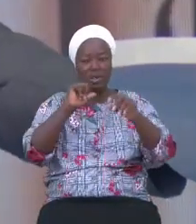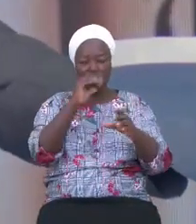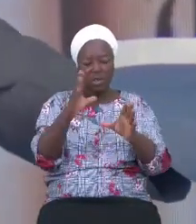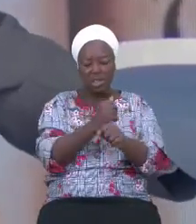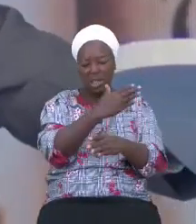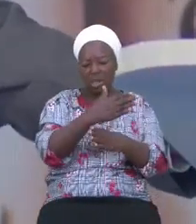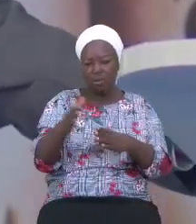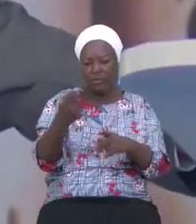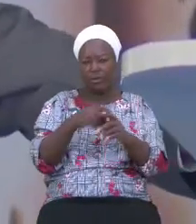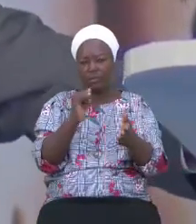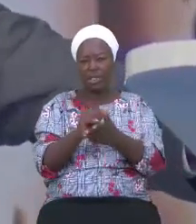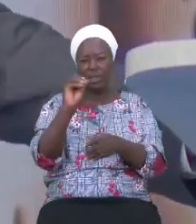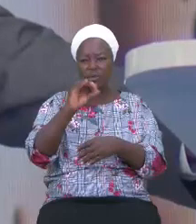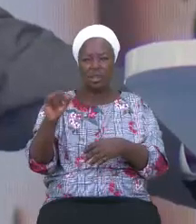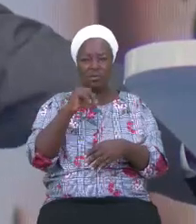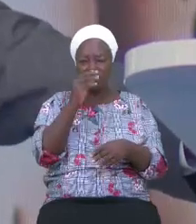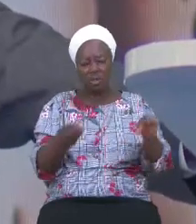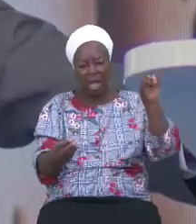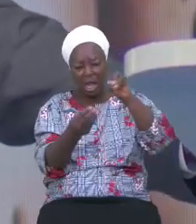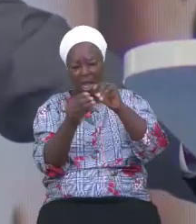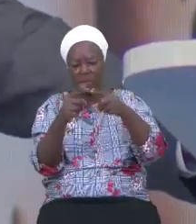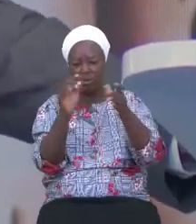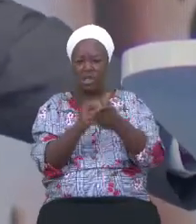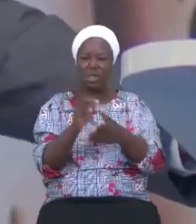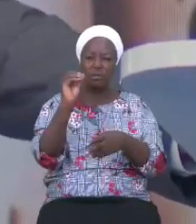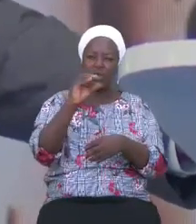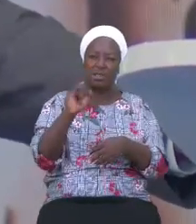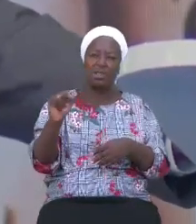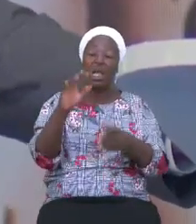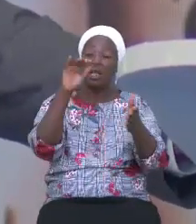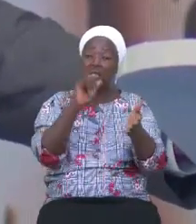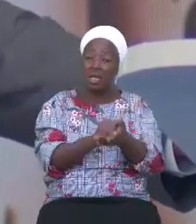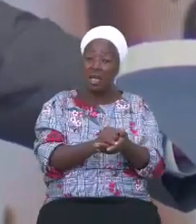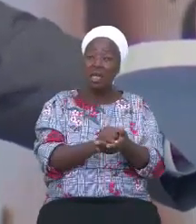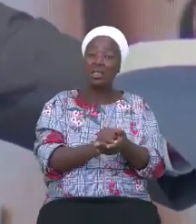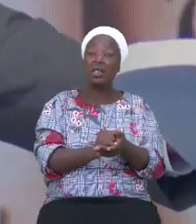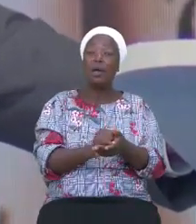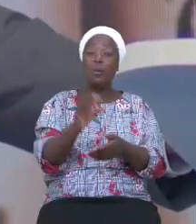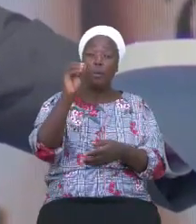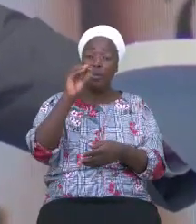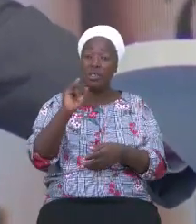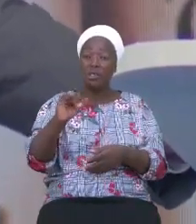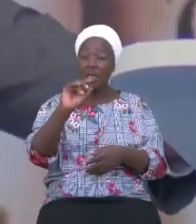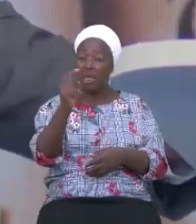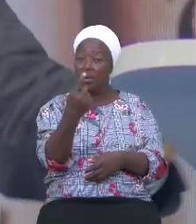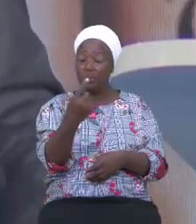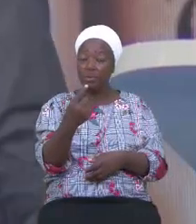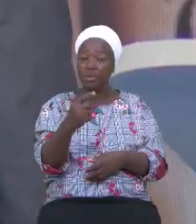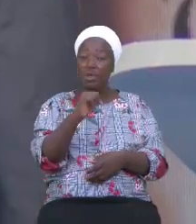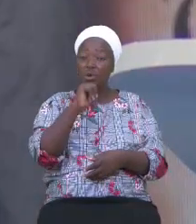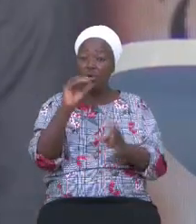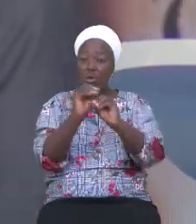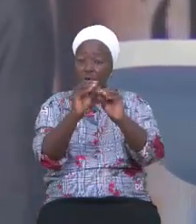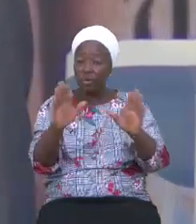that message. He will not add to that message. That message alone,